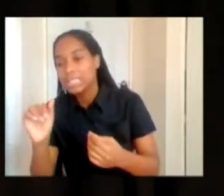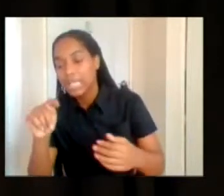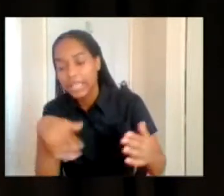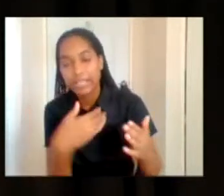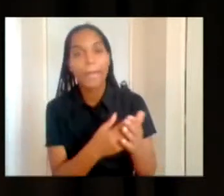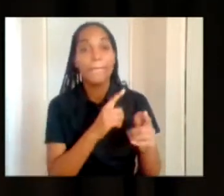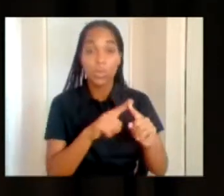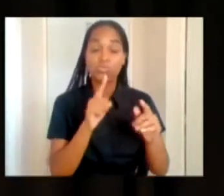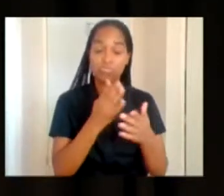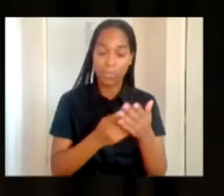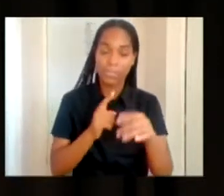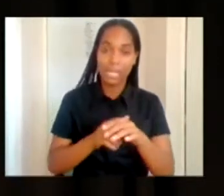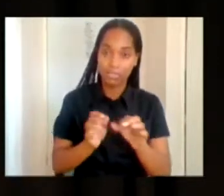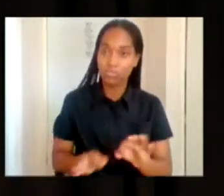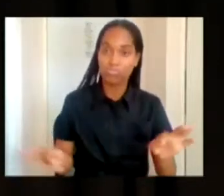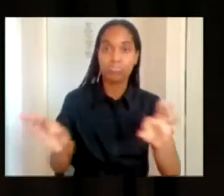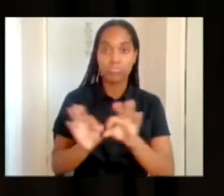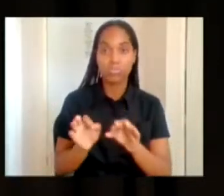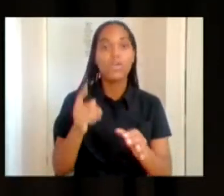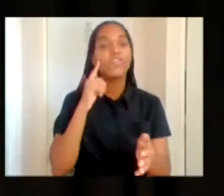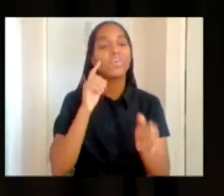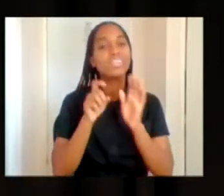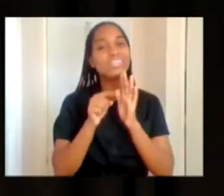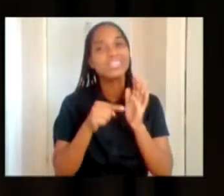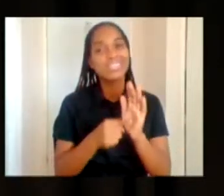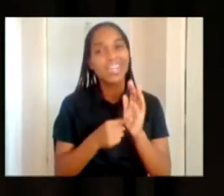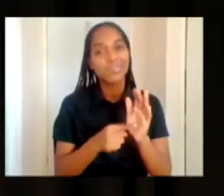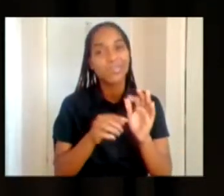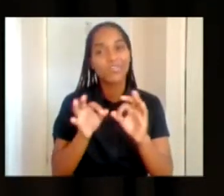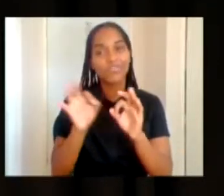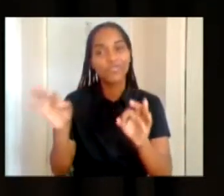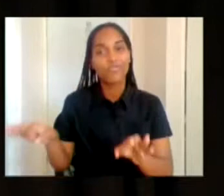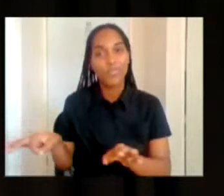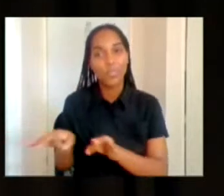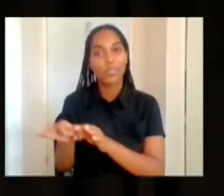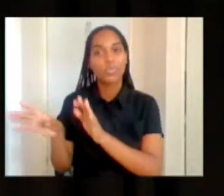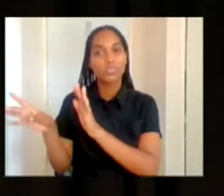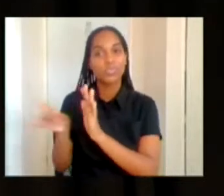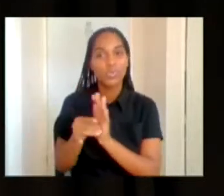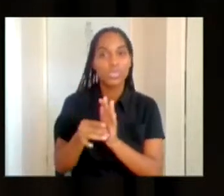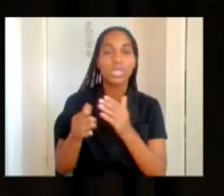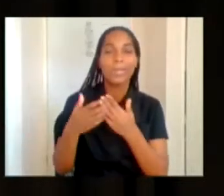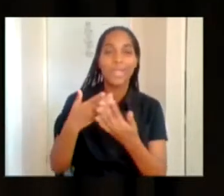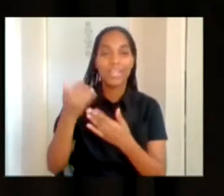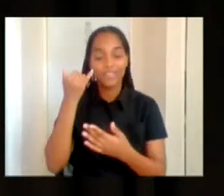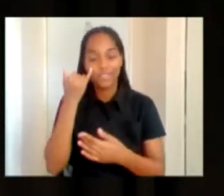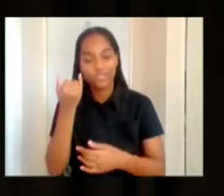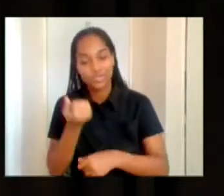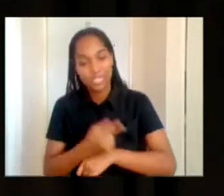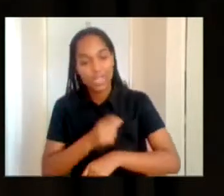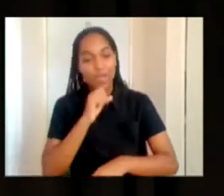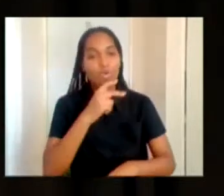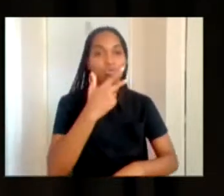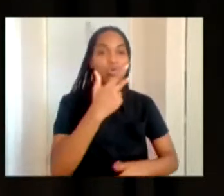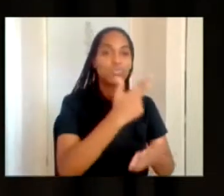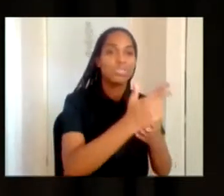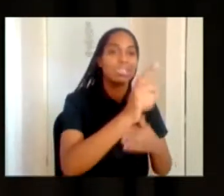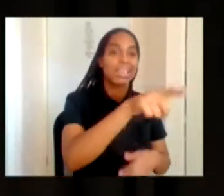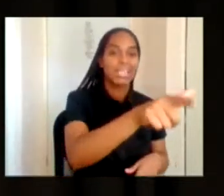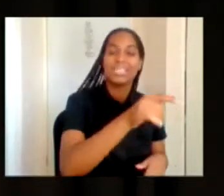cases. But like, for example, a firmware download, it doesn't matter if it came down today, if it comes down 3 weeks from today, it's still a firmware download.